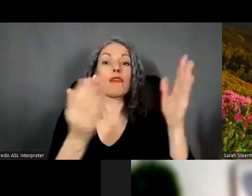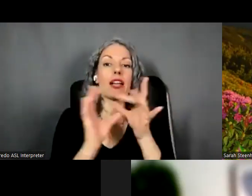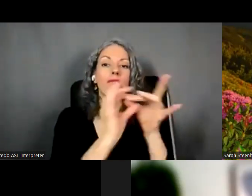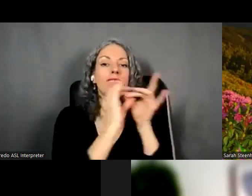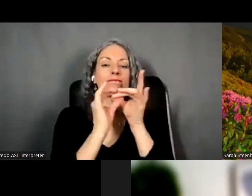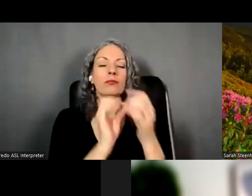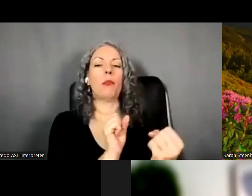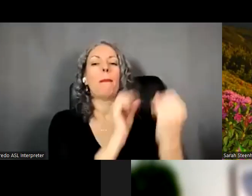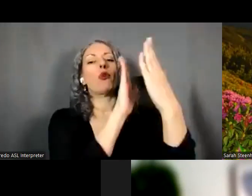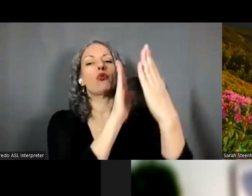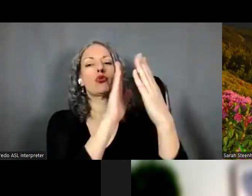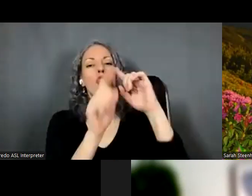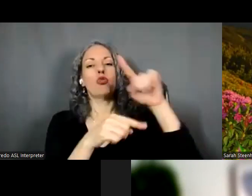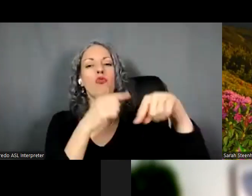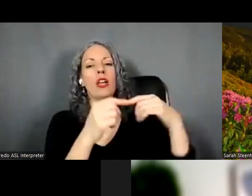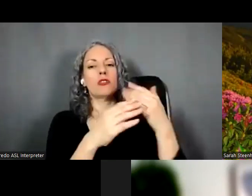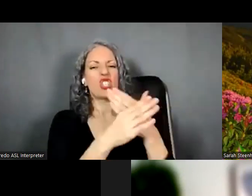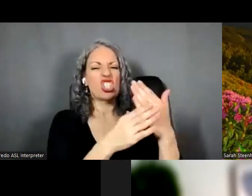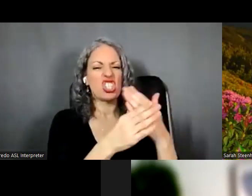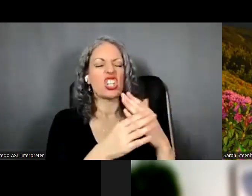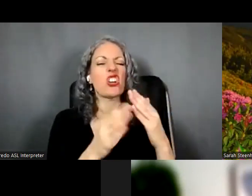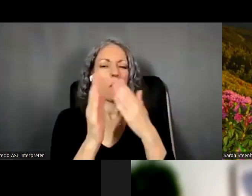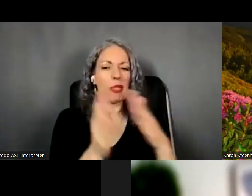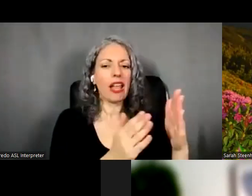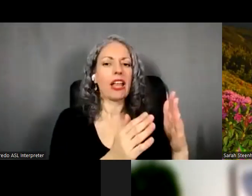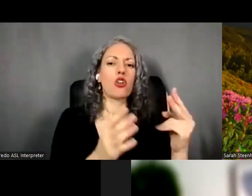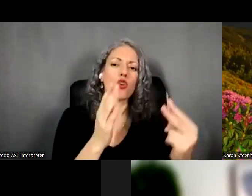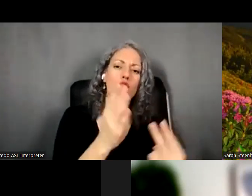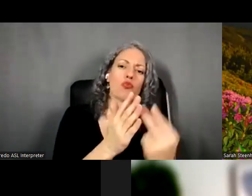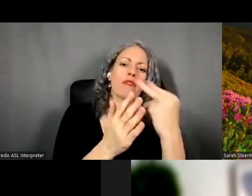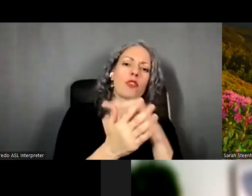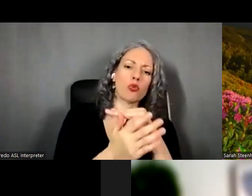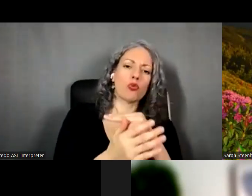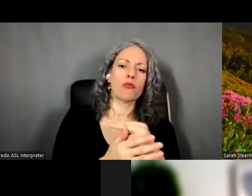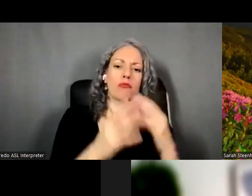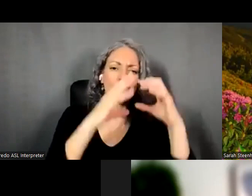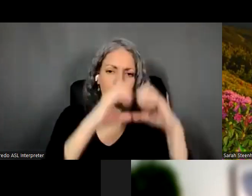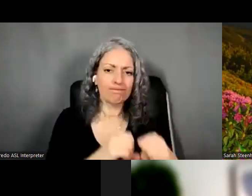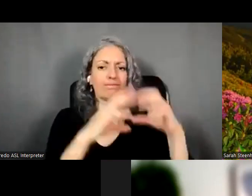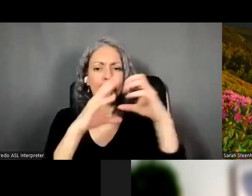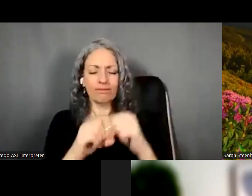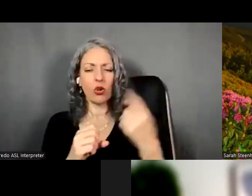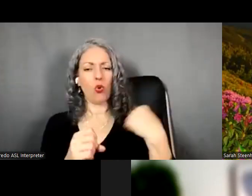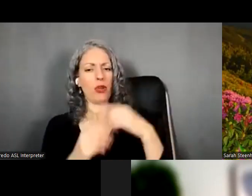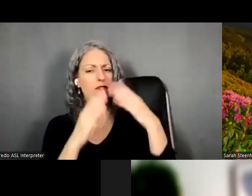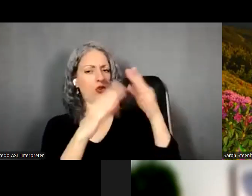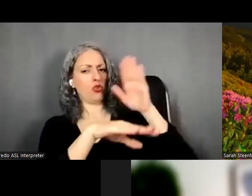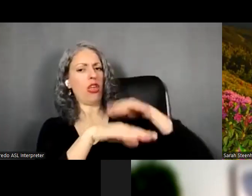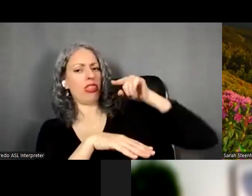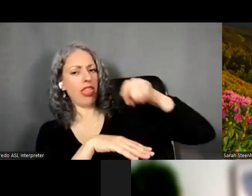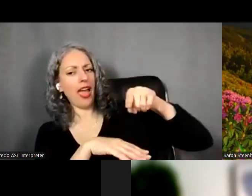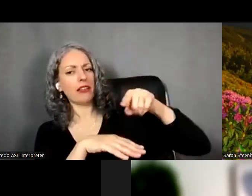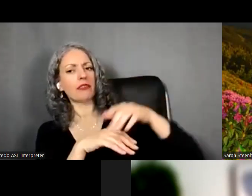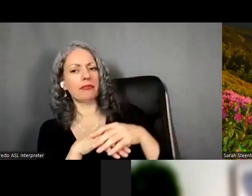approach around shared care planning, coordinated case review, and removing those silos? And I think because we focused on that, that was, you know,